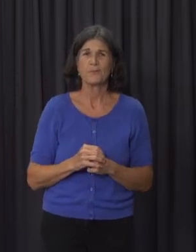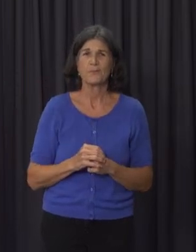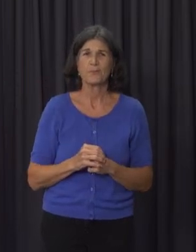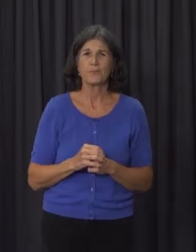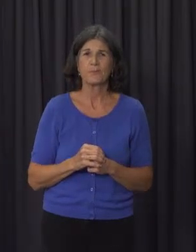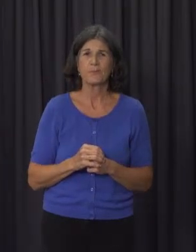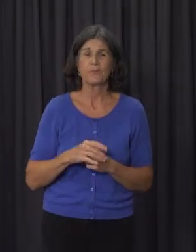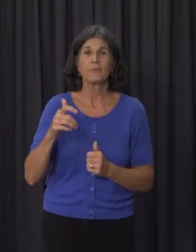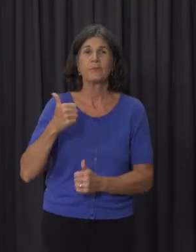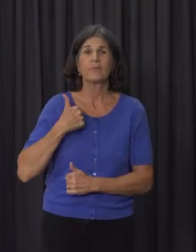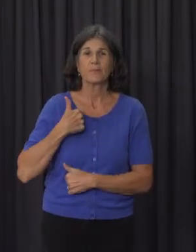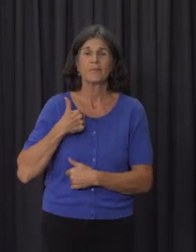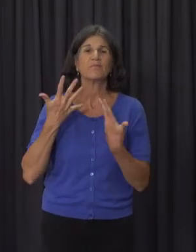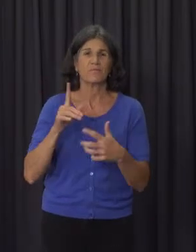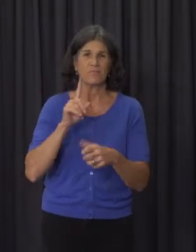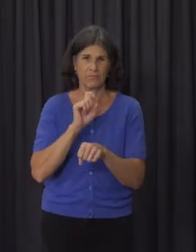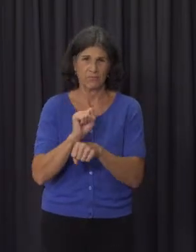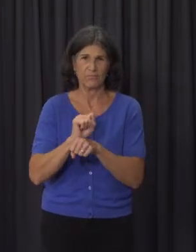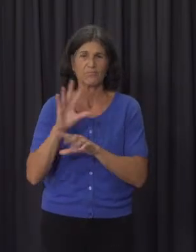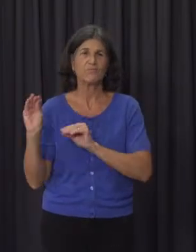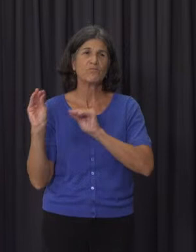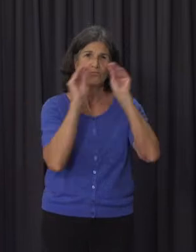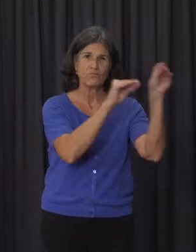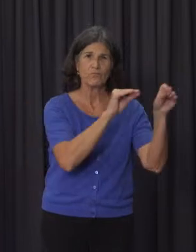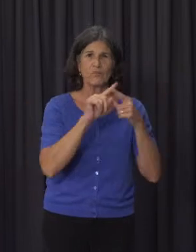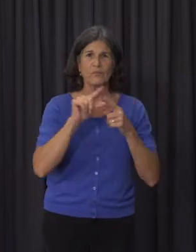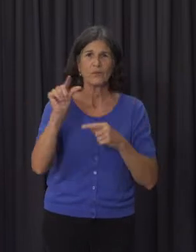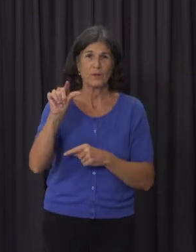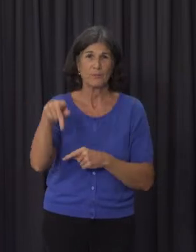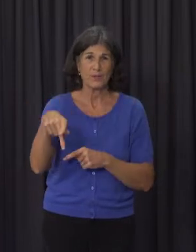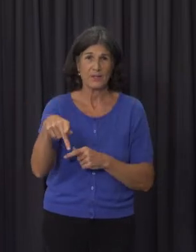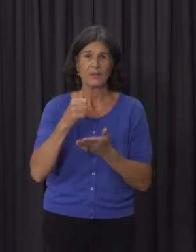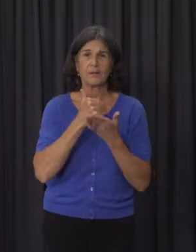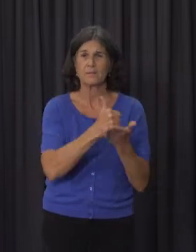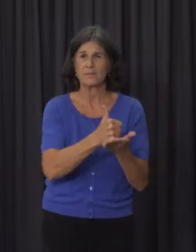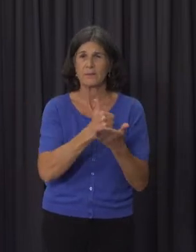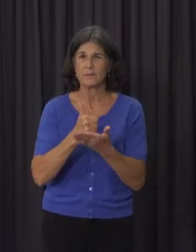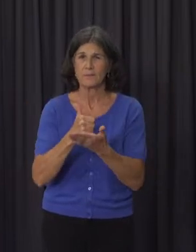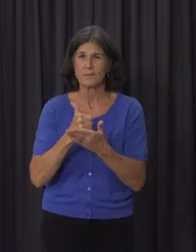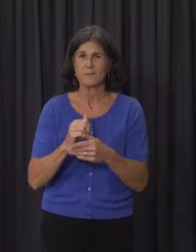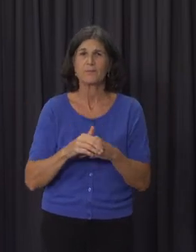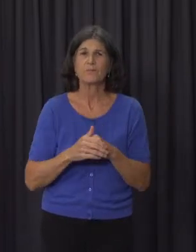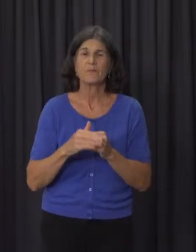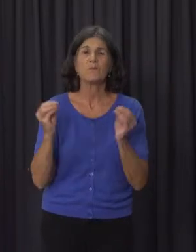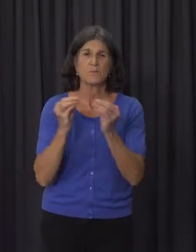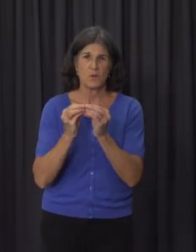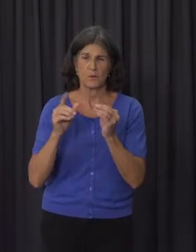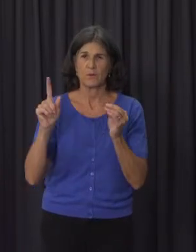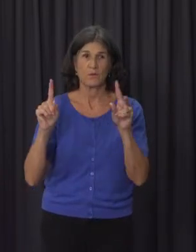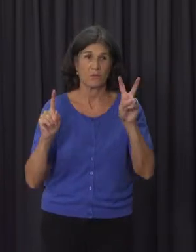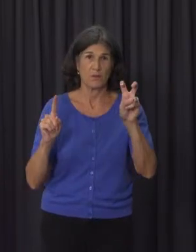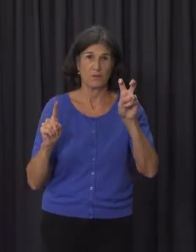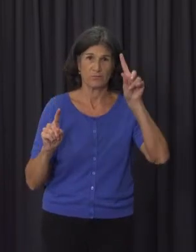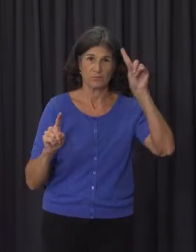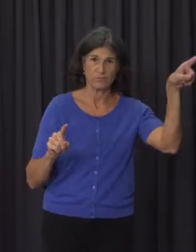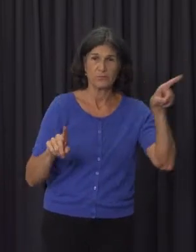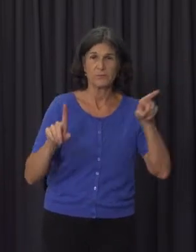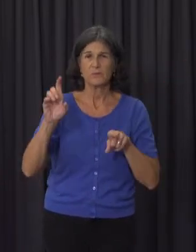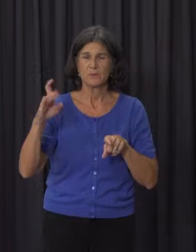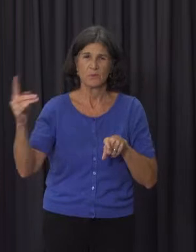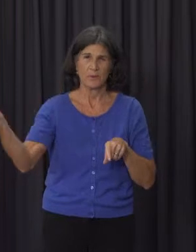coming days. The military is assisting with basic firefighting duties, such as mop-up operations. Mop-up